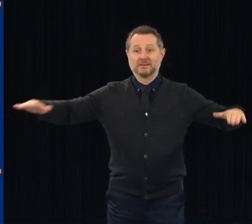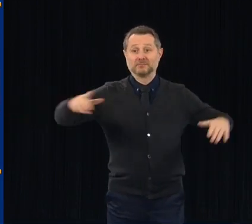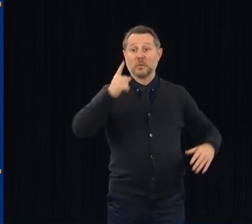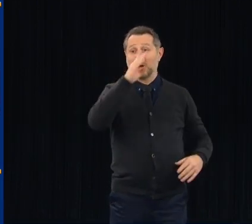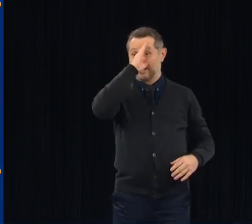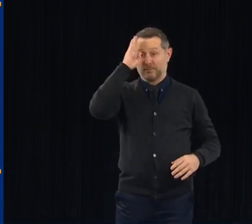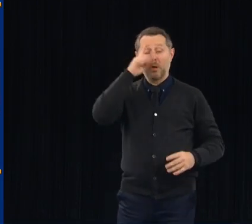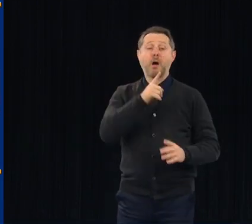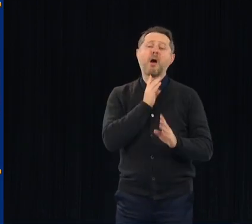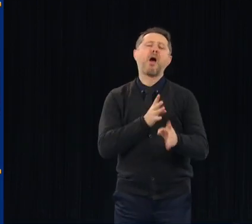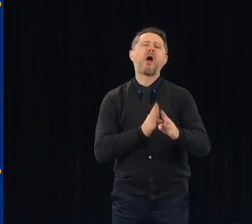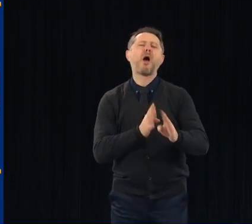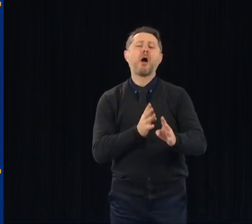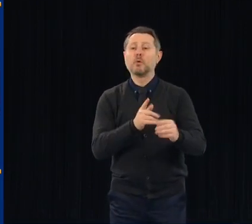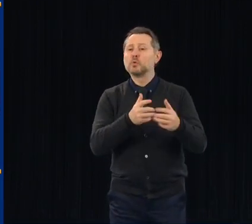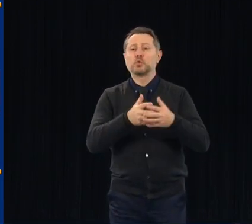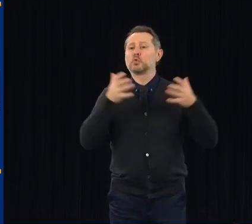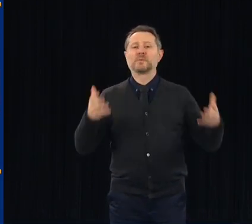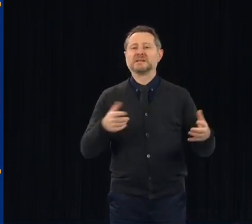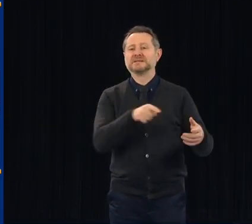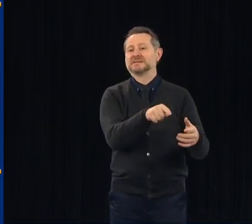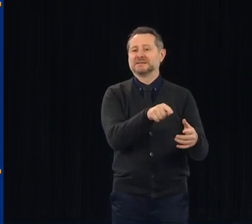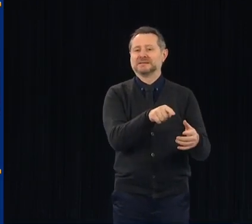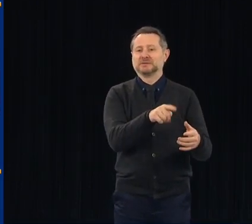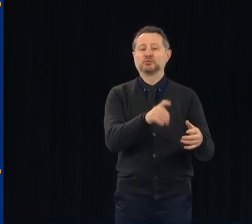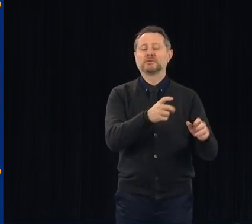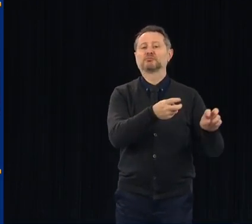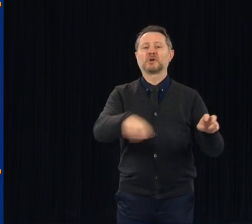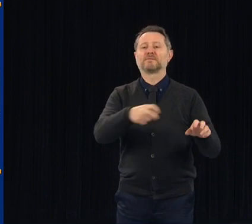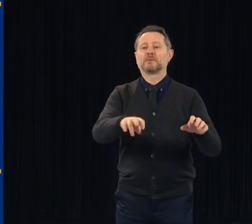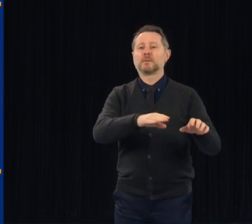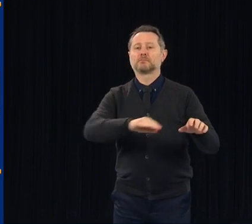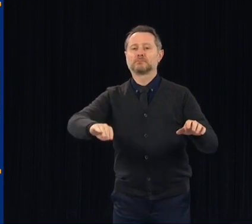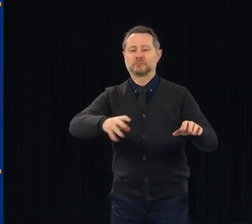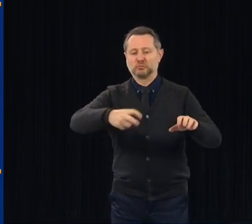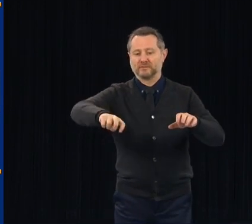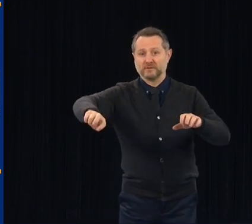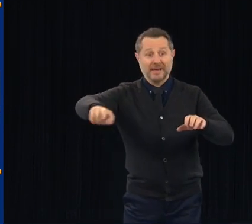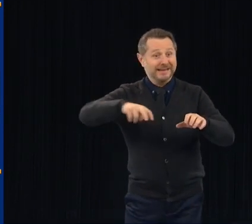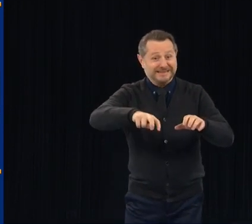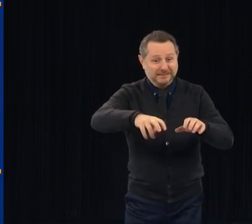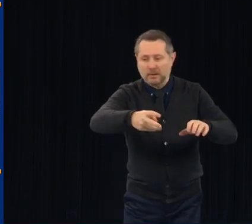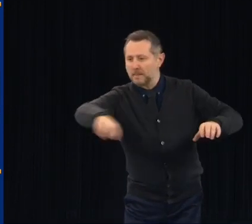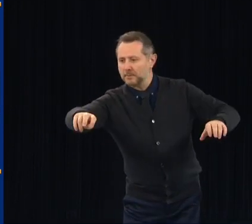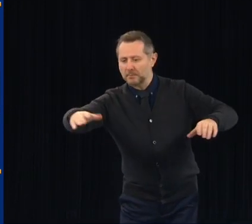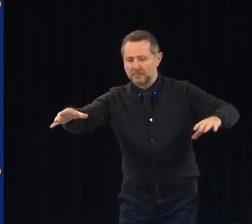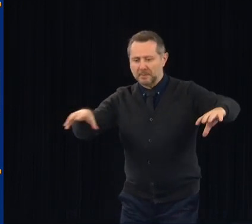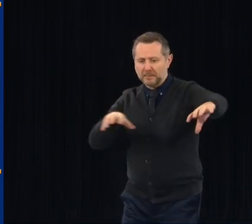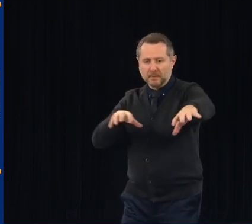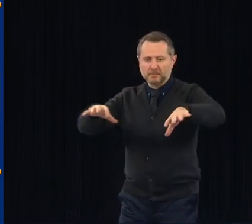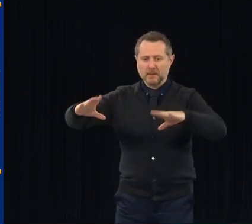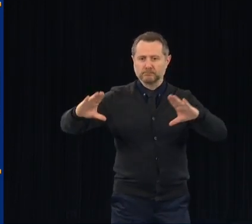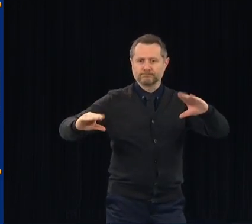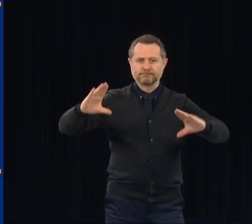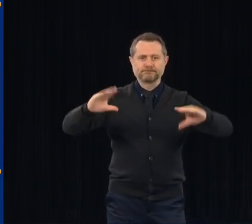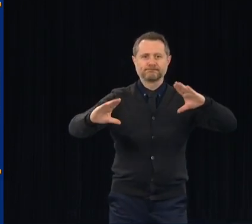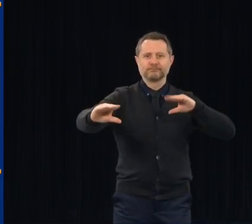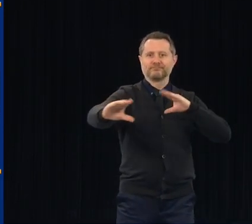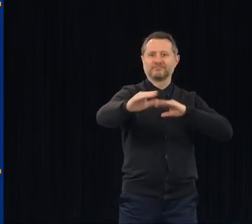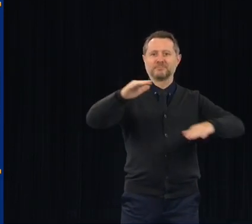high intake, we have to shift that patient load to other